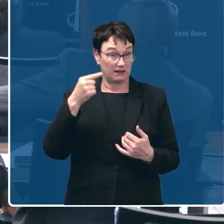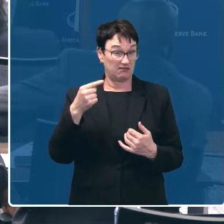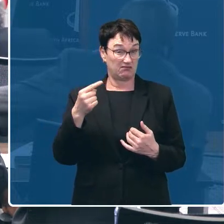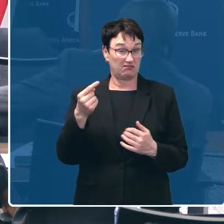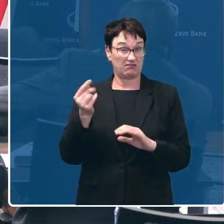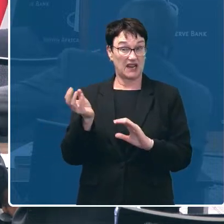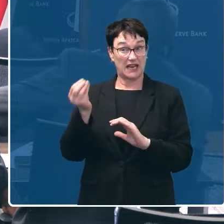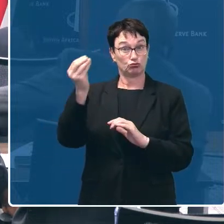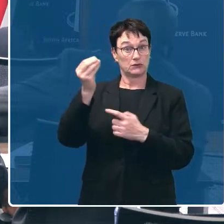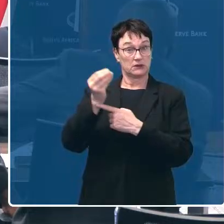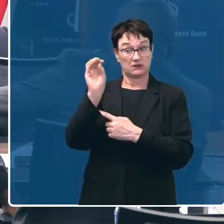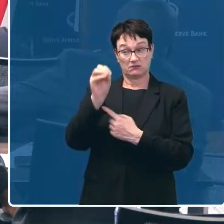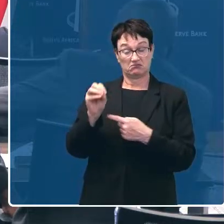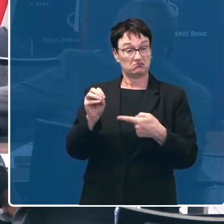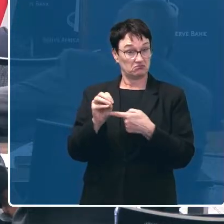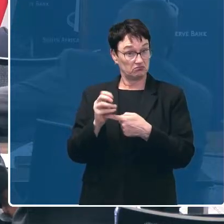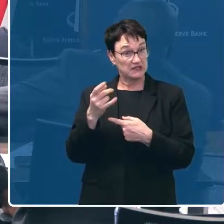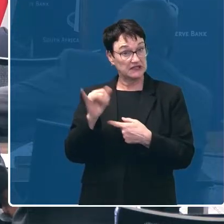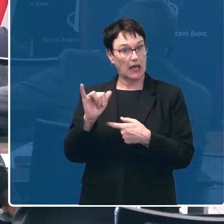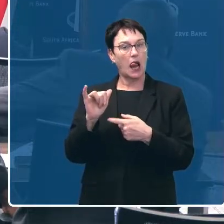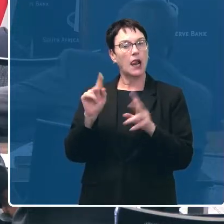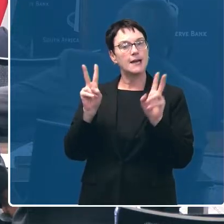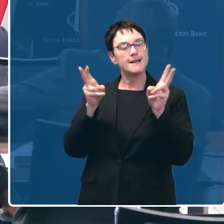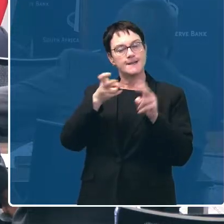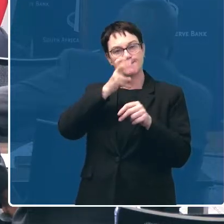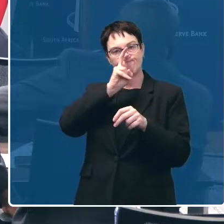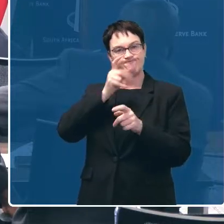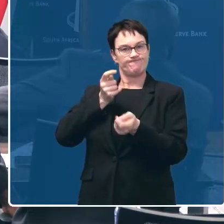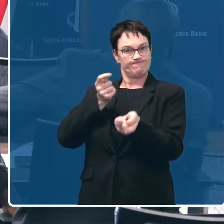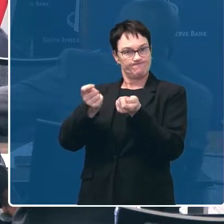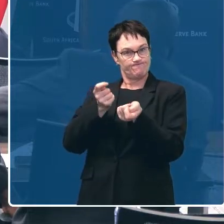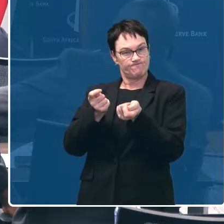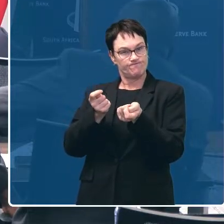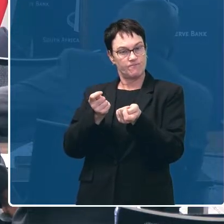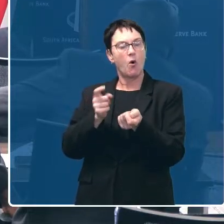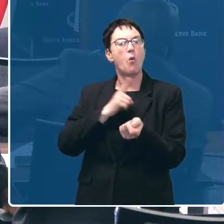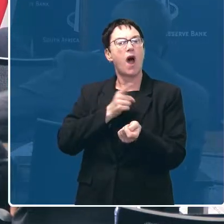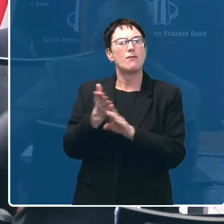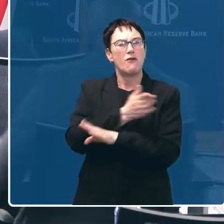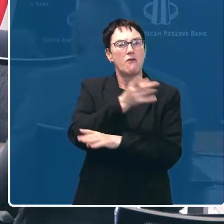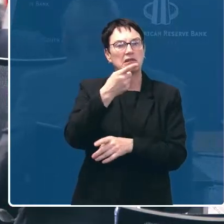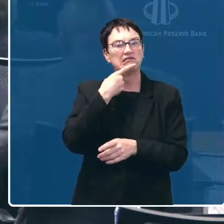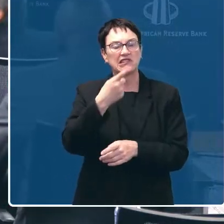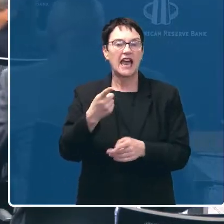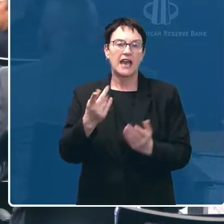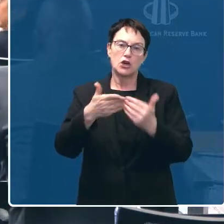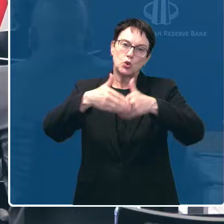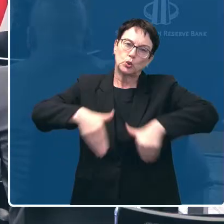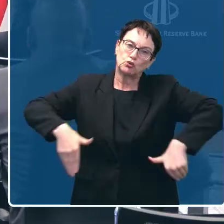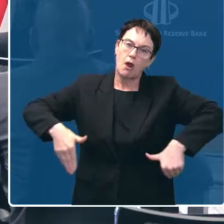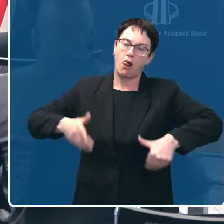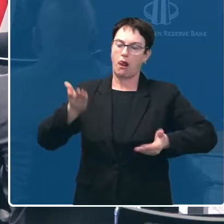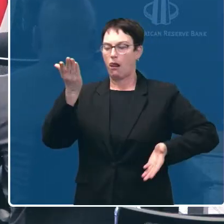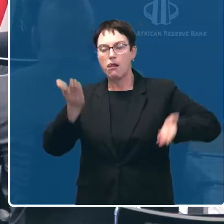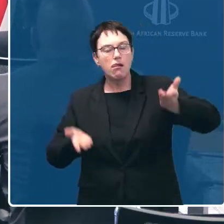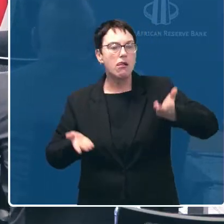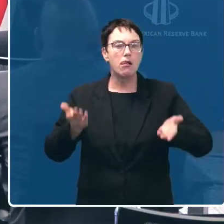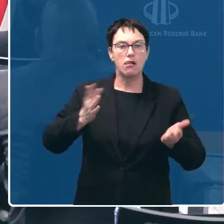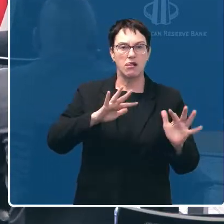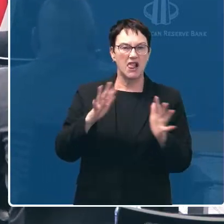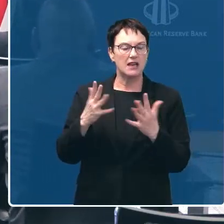this cut and your previous response on real neutral rates and where we are right now? Thank you.